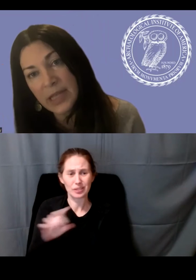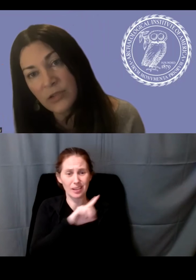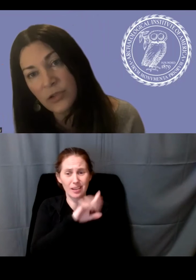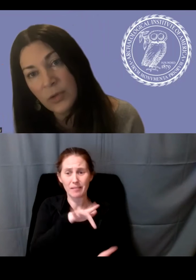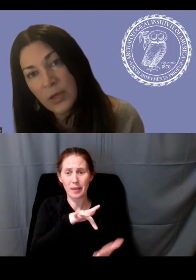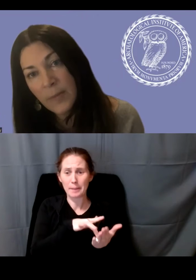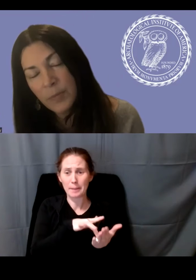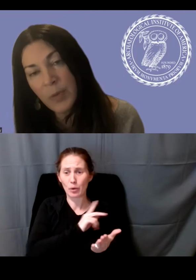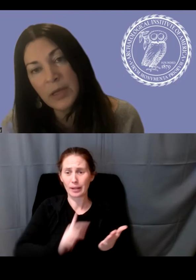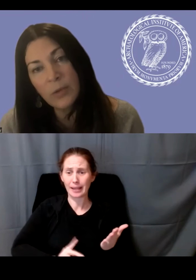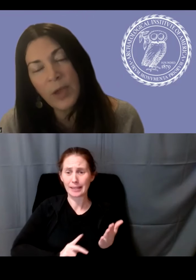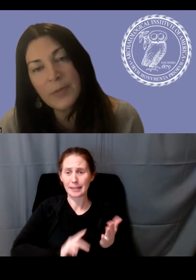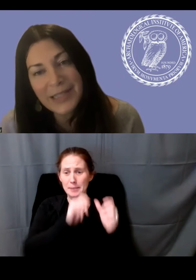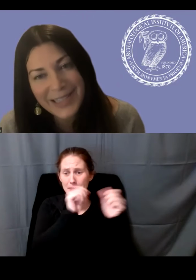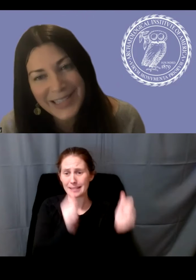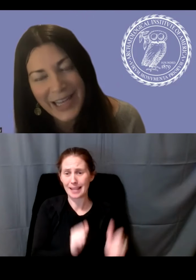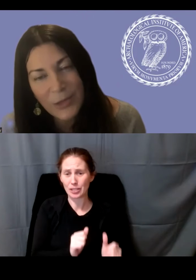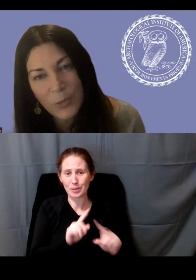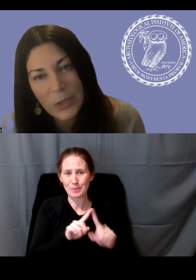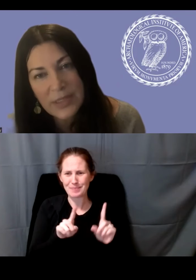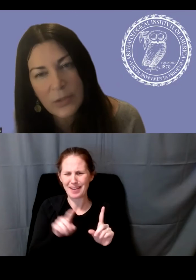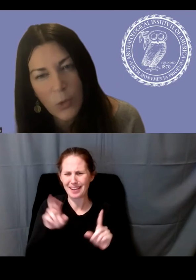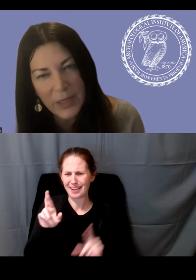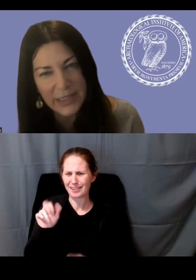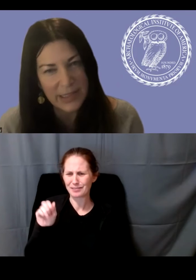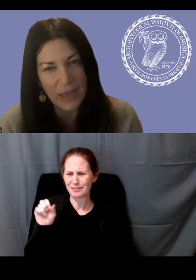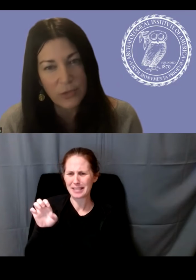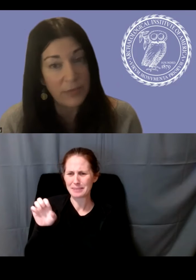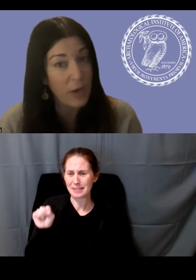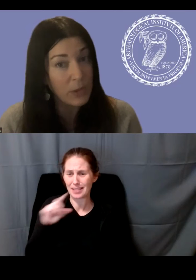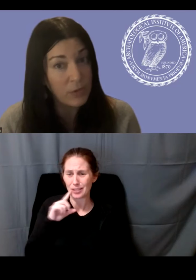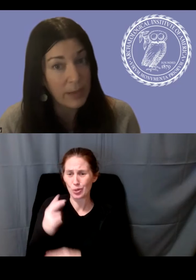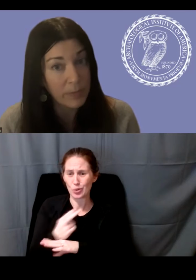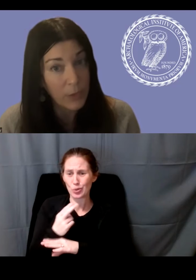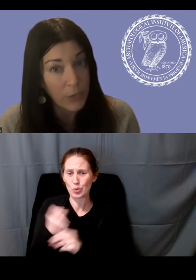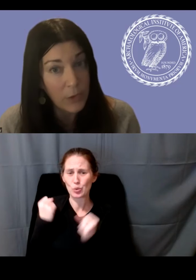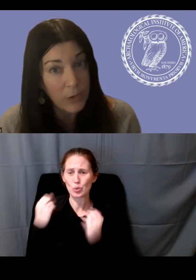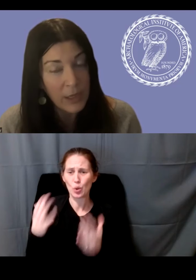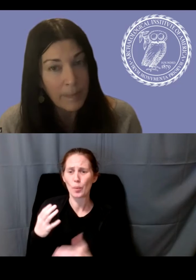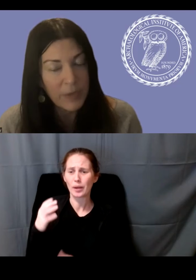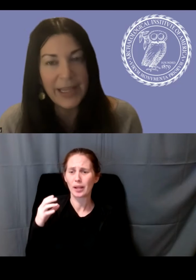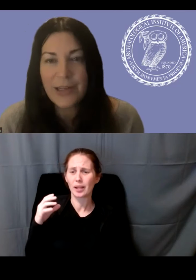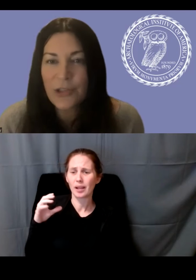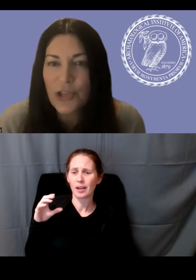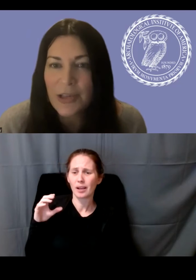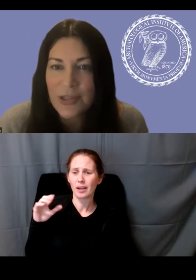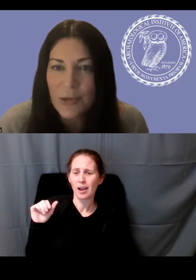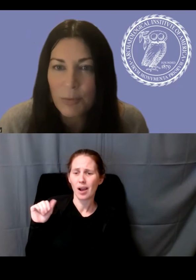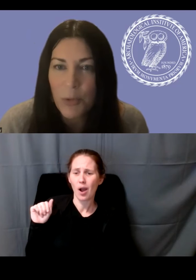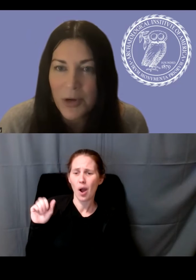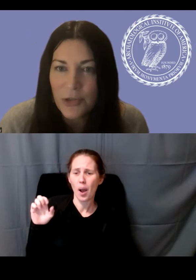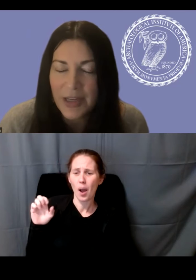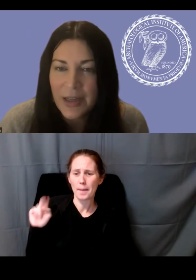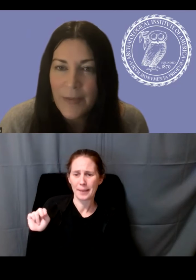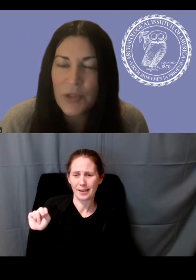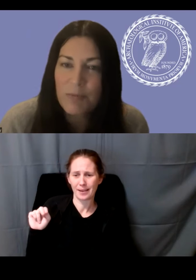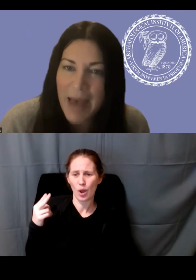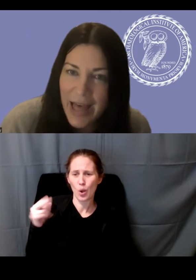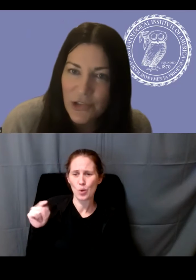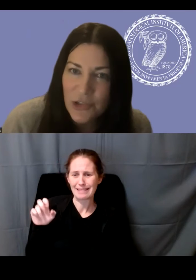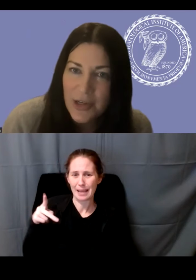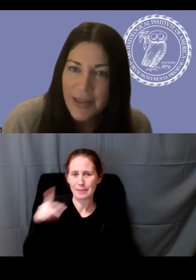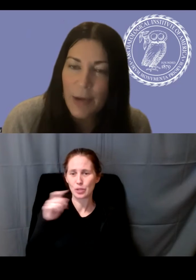Kingdom statue. But Ramses II reused so many statues of Amenhotep III that he had to change his own portrait